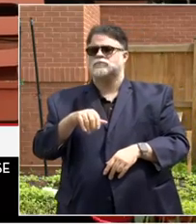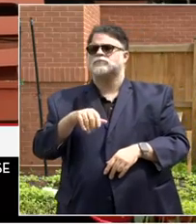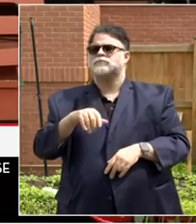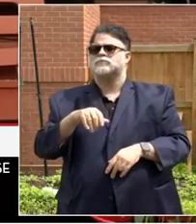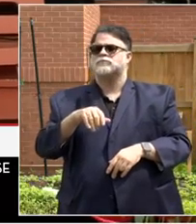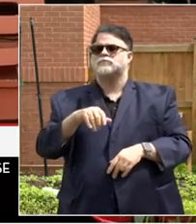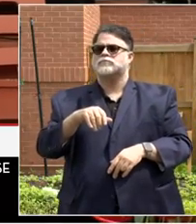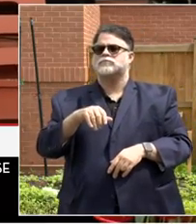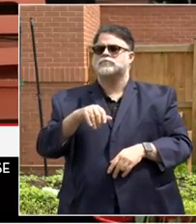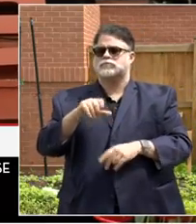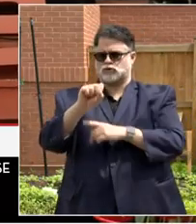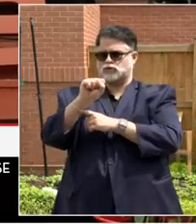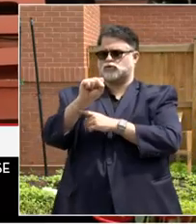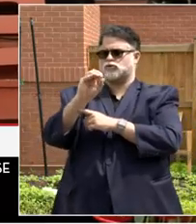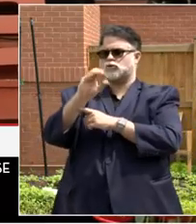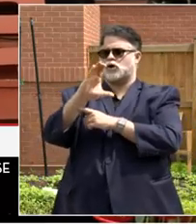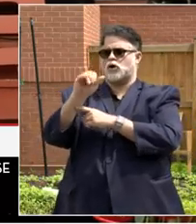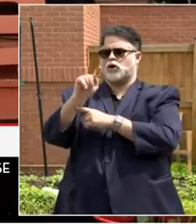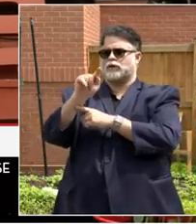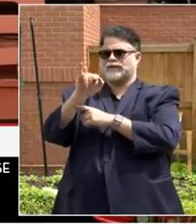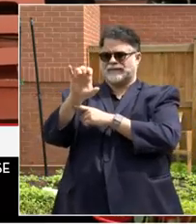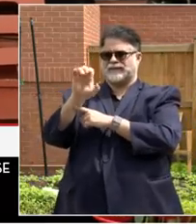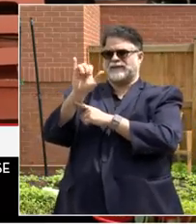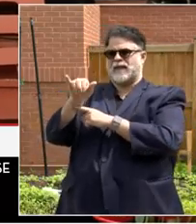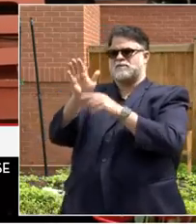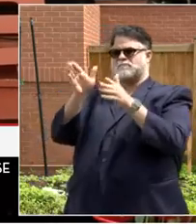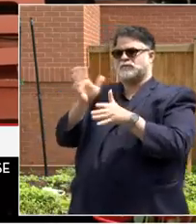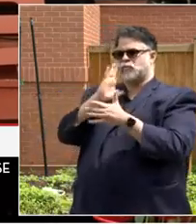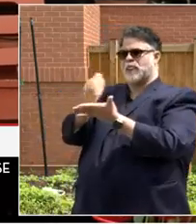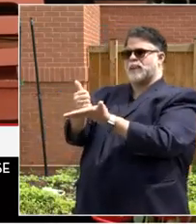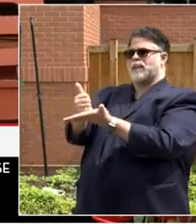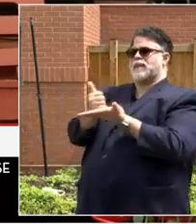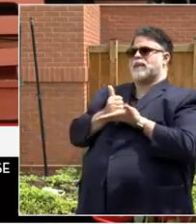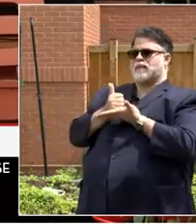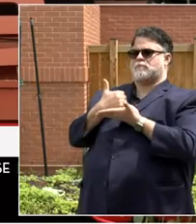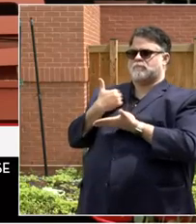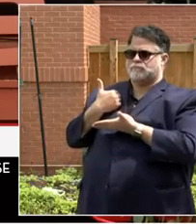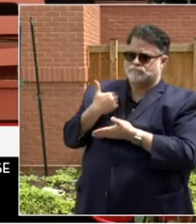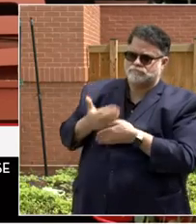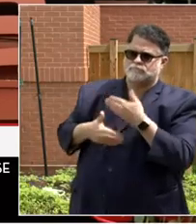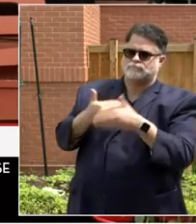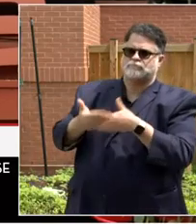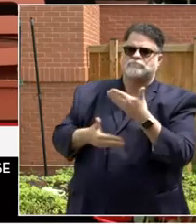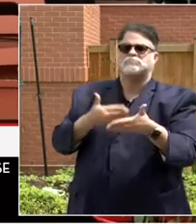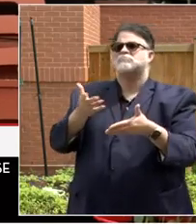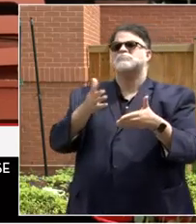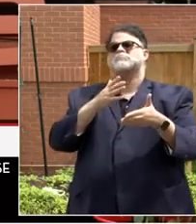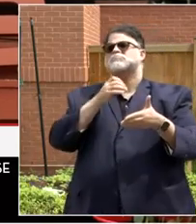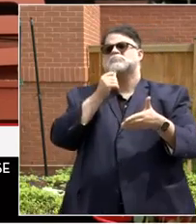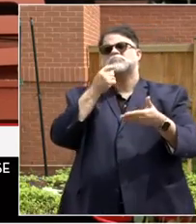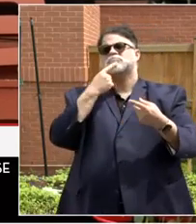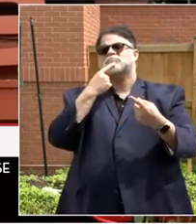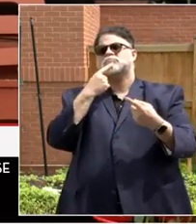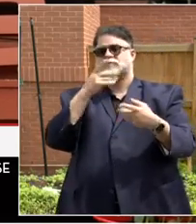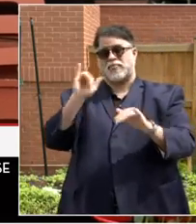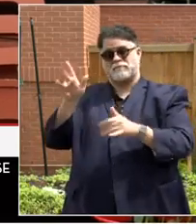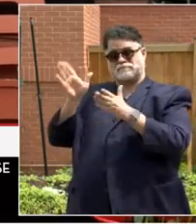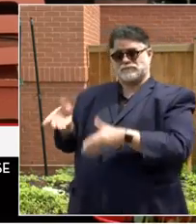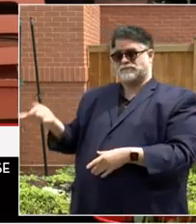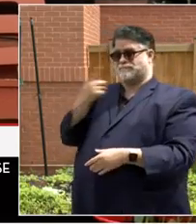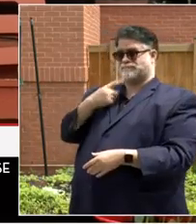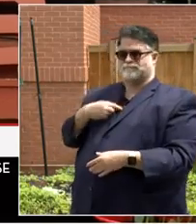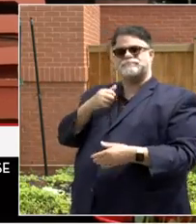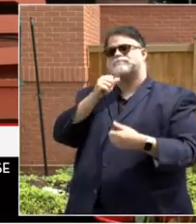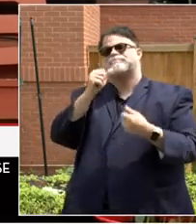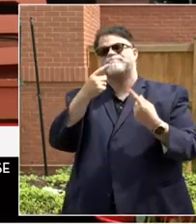when people say this work can't work, I tell them it does work. It just takes some time. This has been a 10-year process of